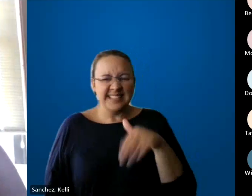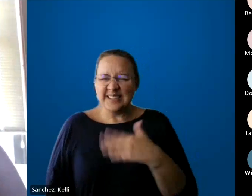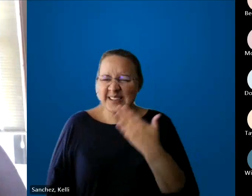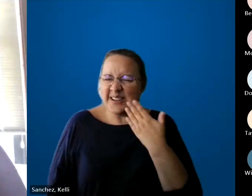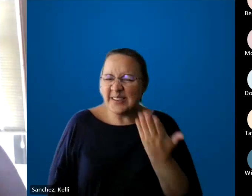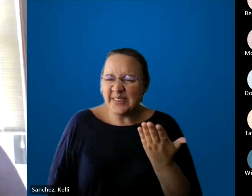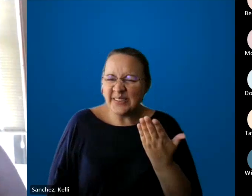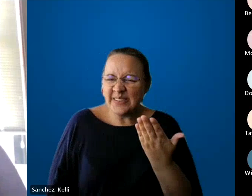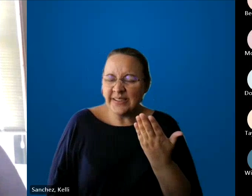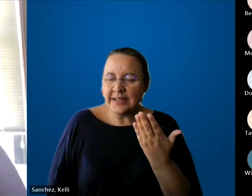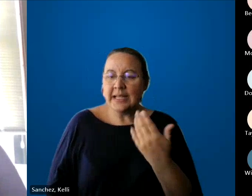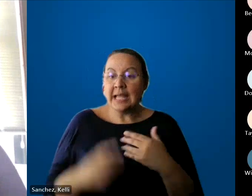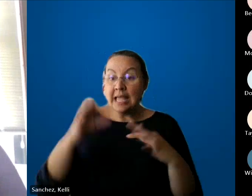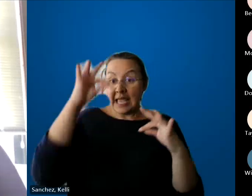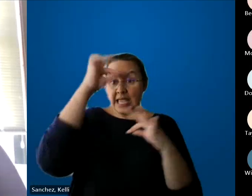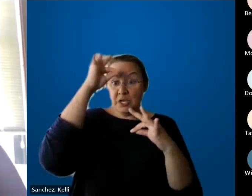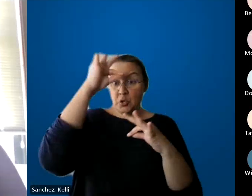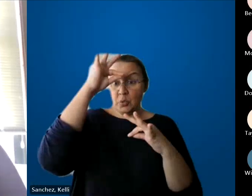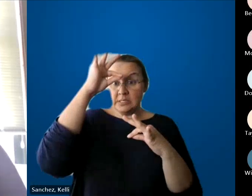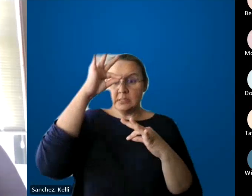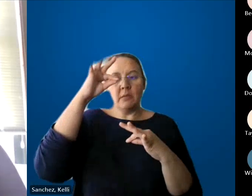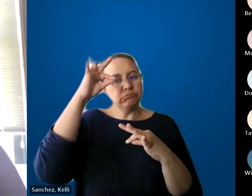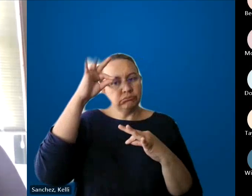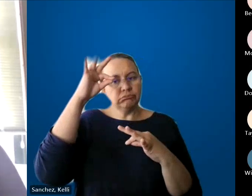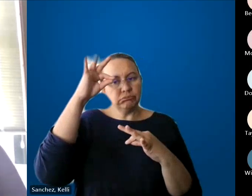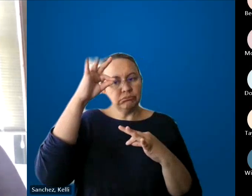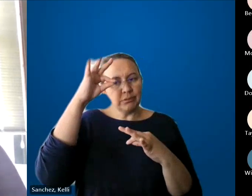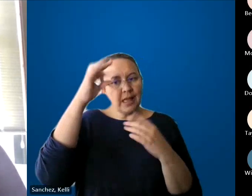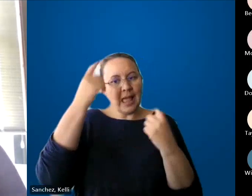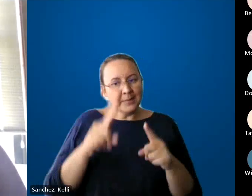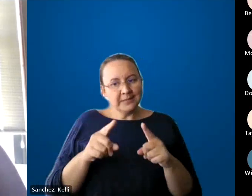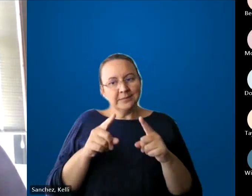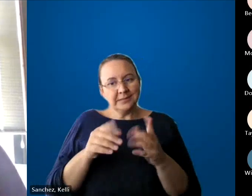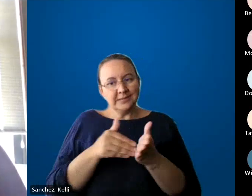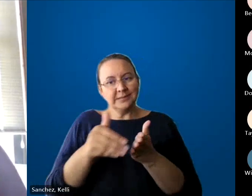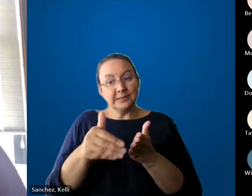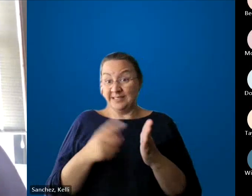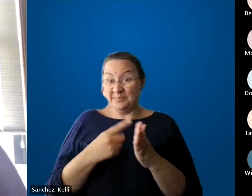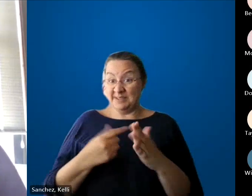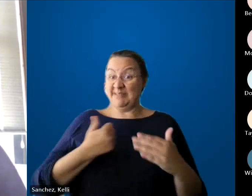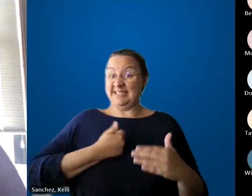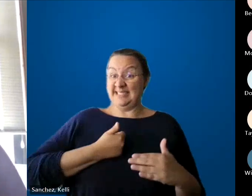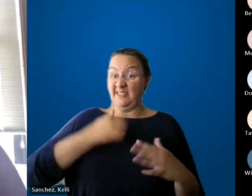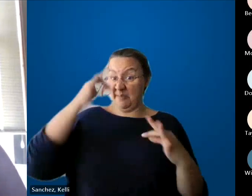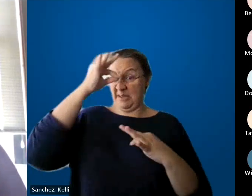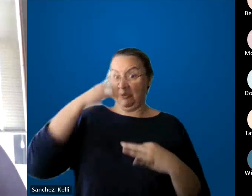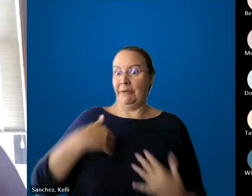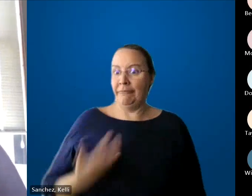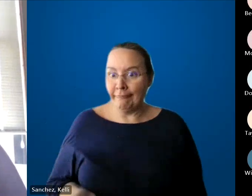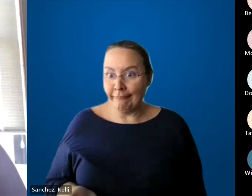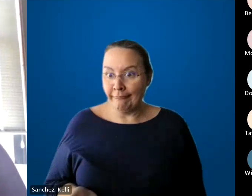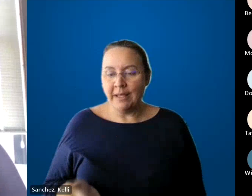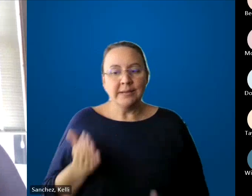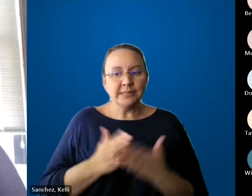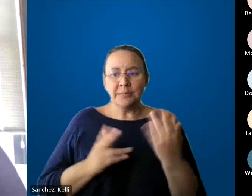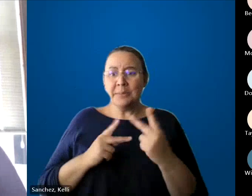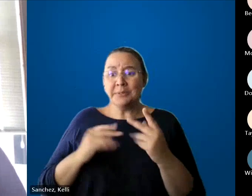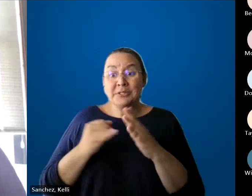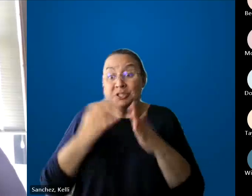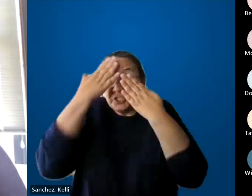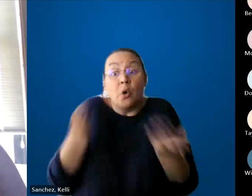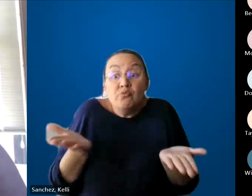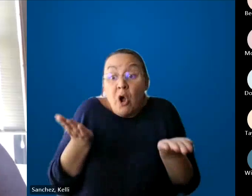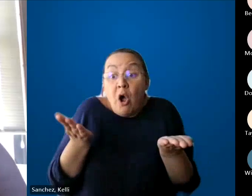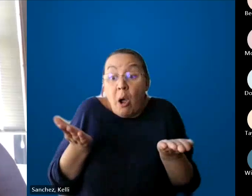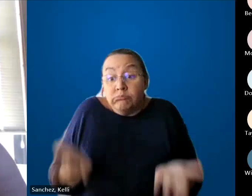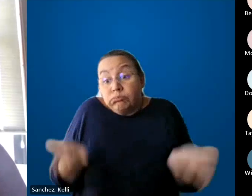Because ignorance can come in all forms. I've myself been ignorant at sometimes, and sometimes people just don't know. You know what I'm saying?